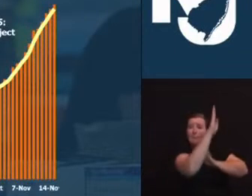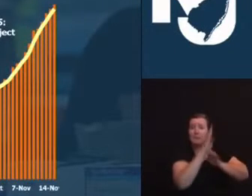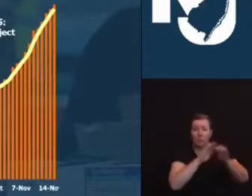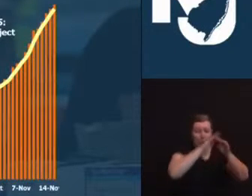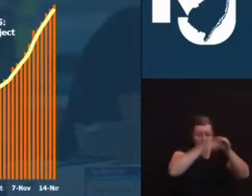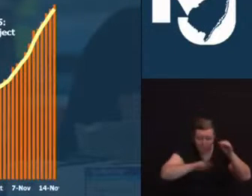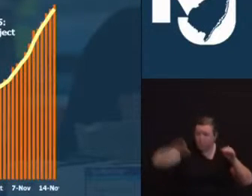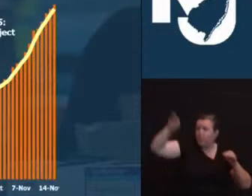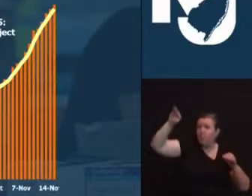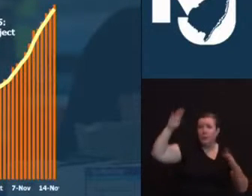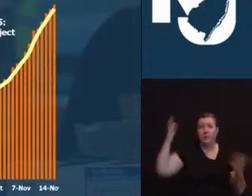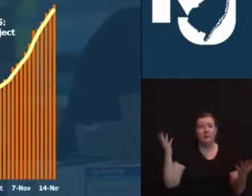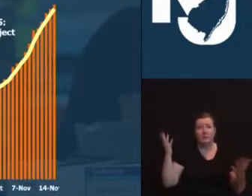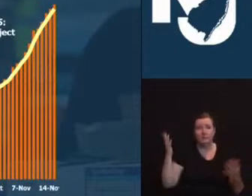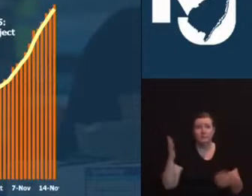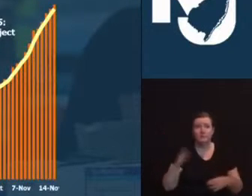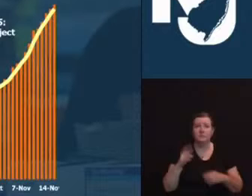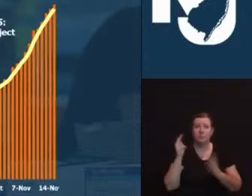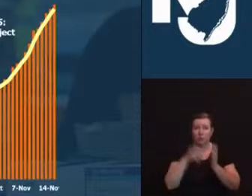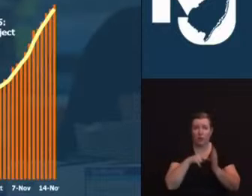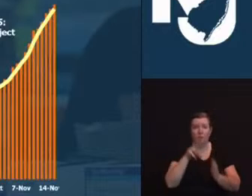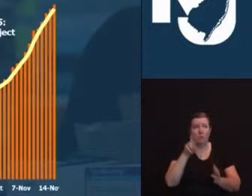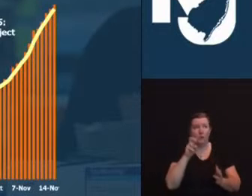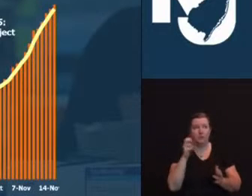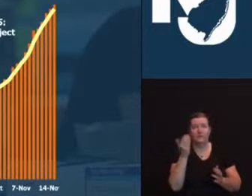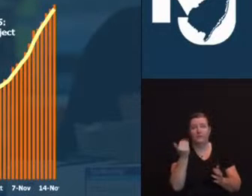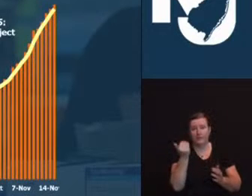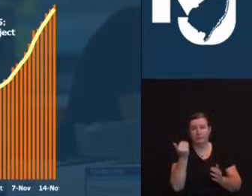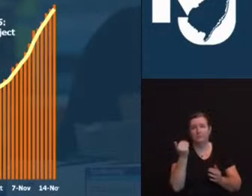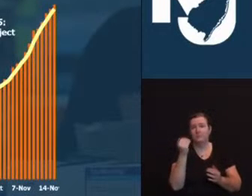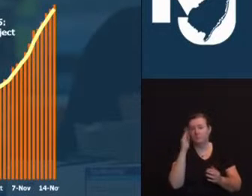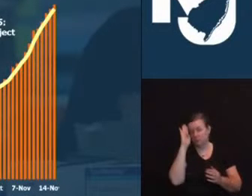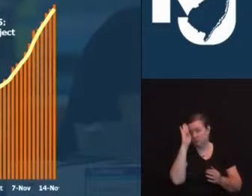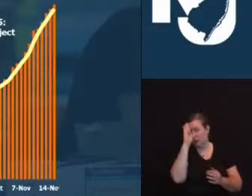2,115 patients are in our hospitals, and another